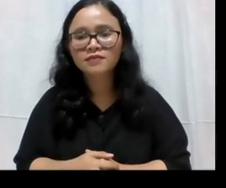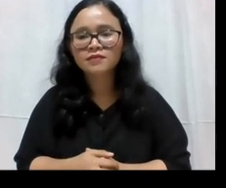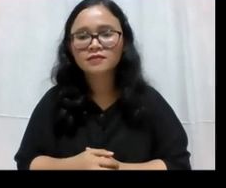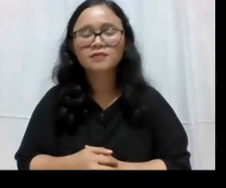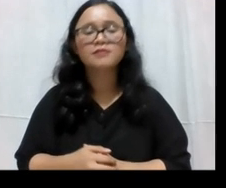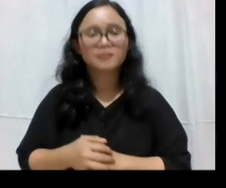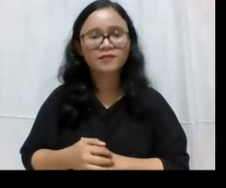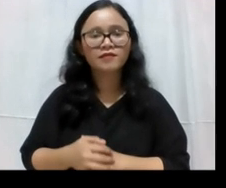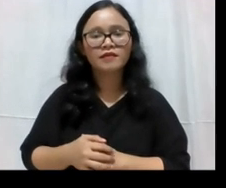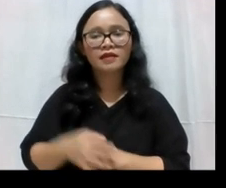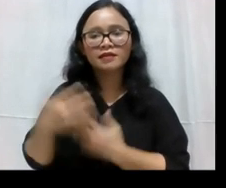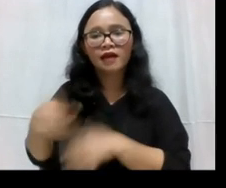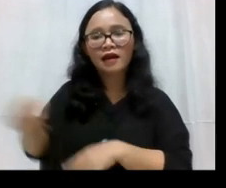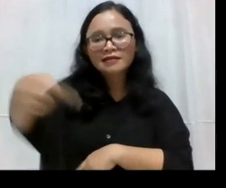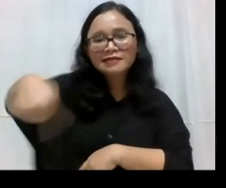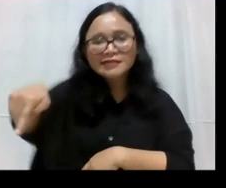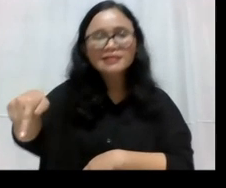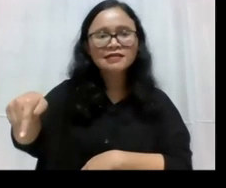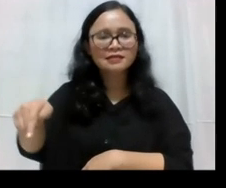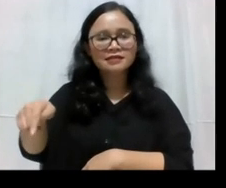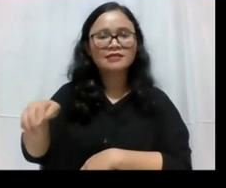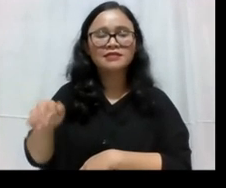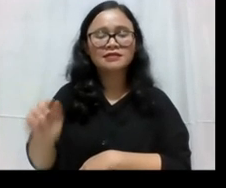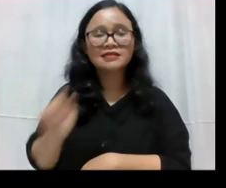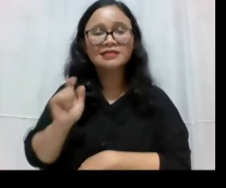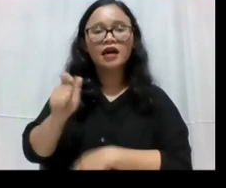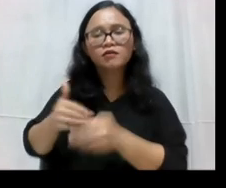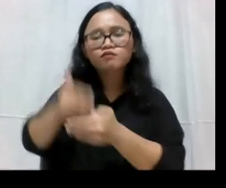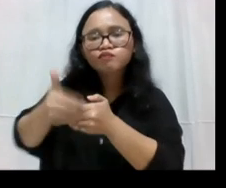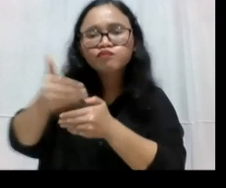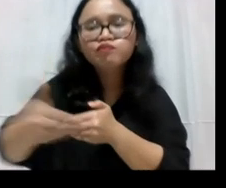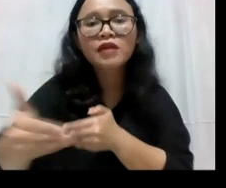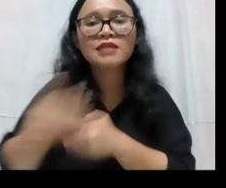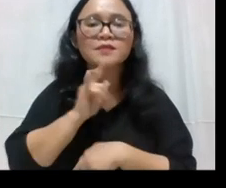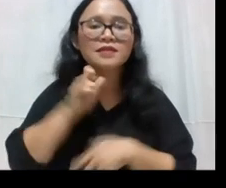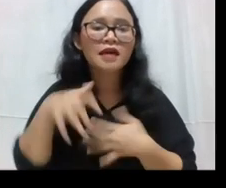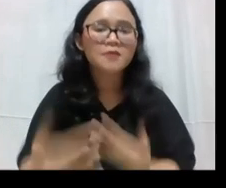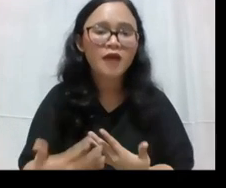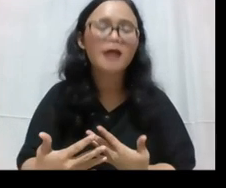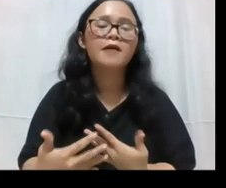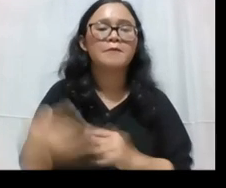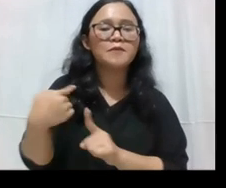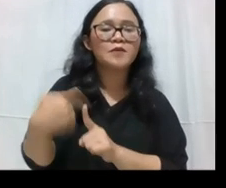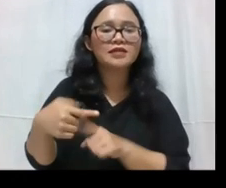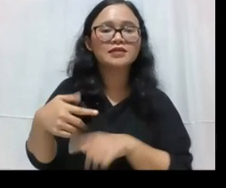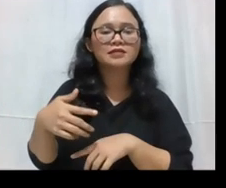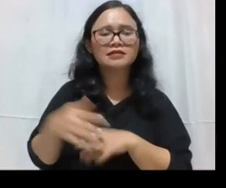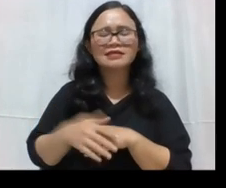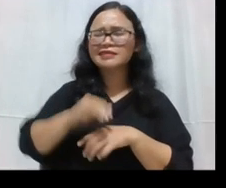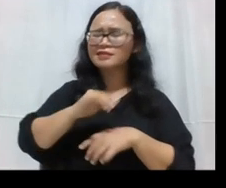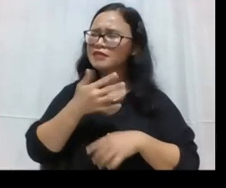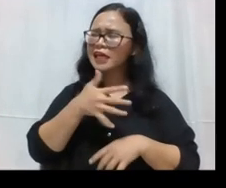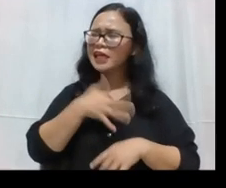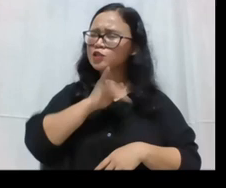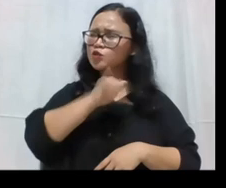it would be hard to do investigation about what happened in the very early, like in December 2019 or early January 2020.